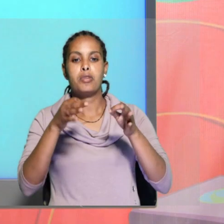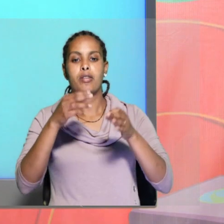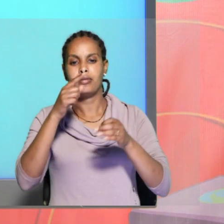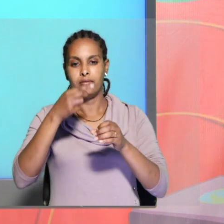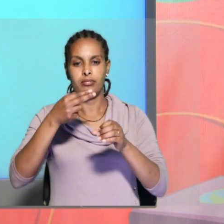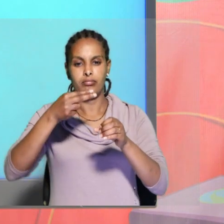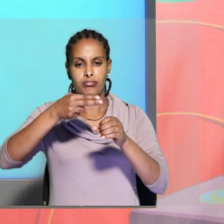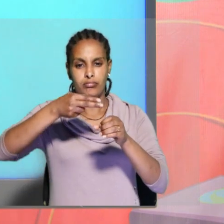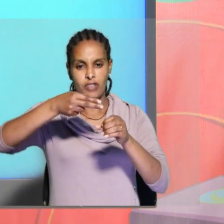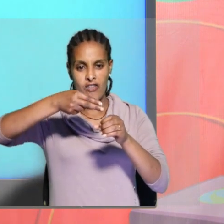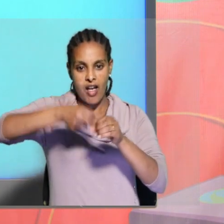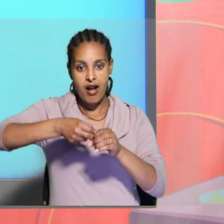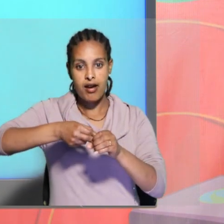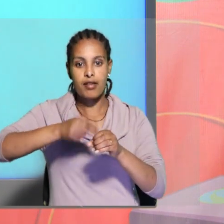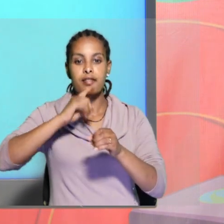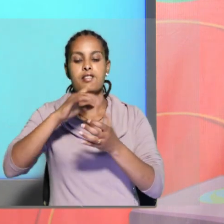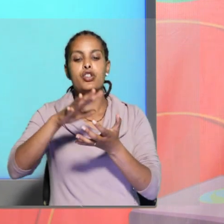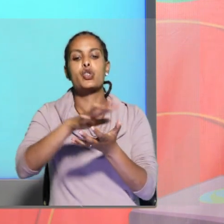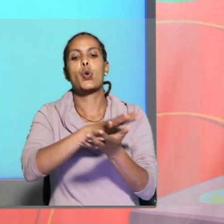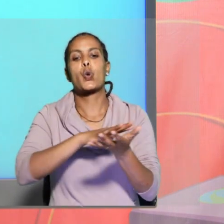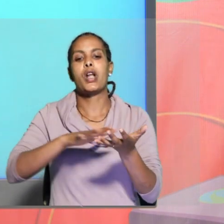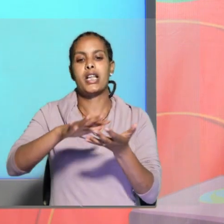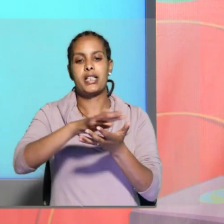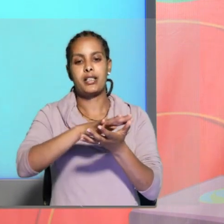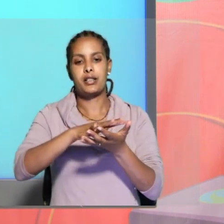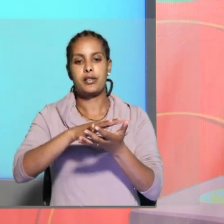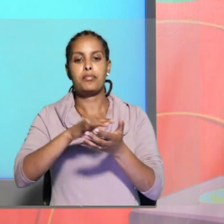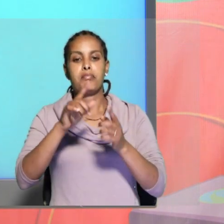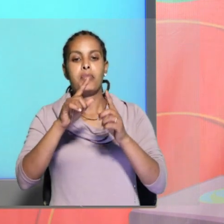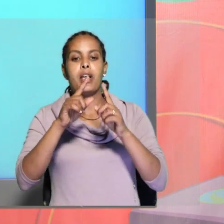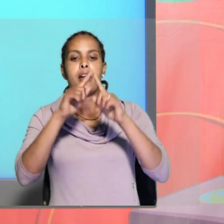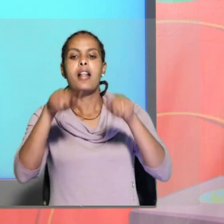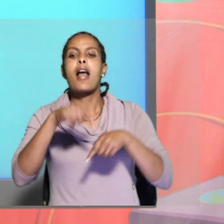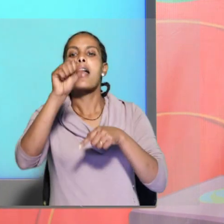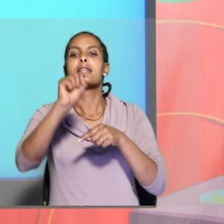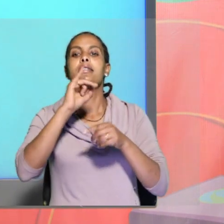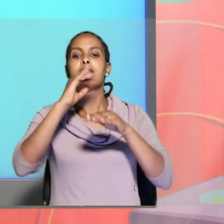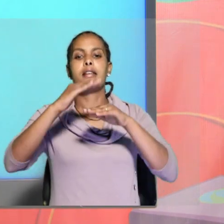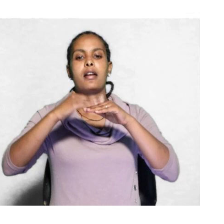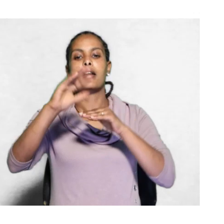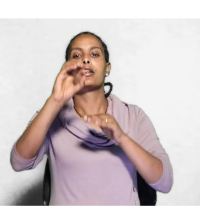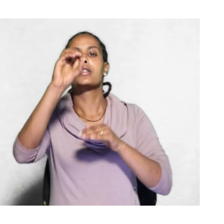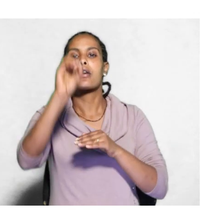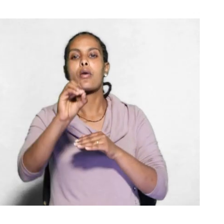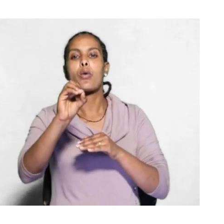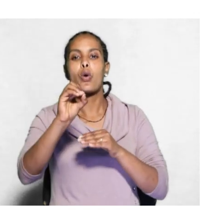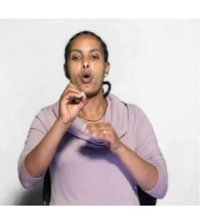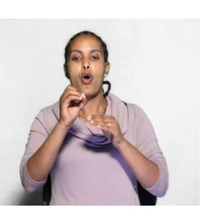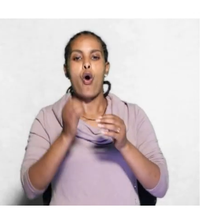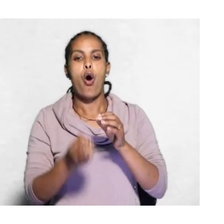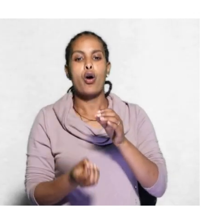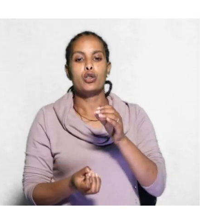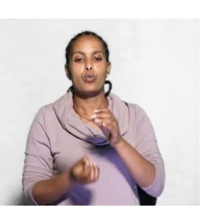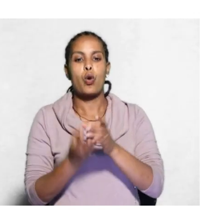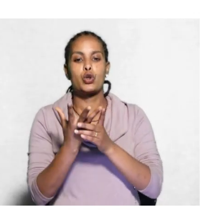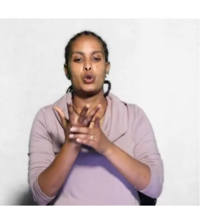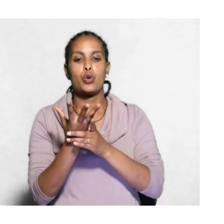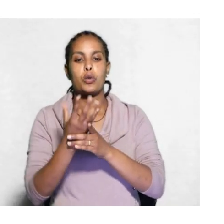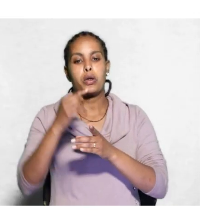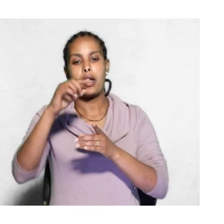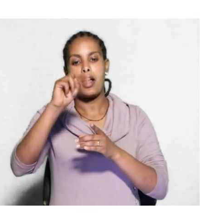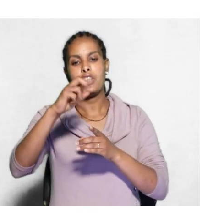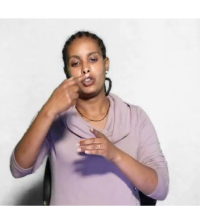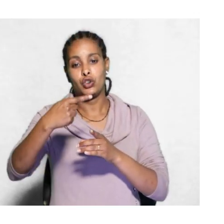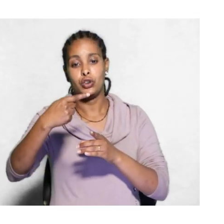naphthalene, disordered. Delta S is greater than 0. Explosion of